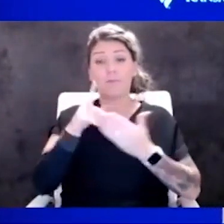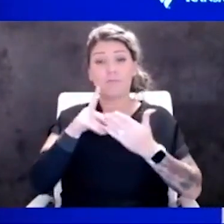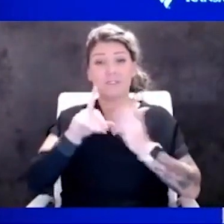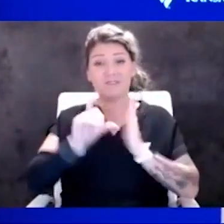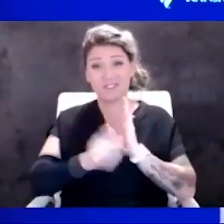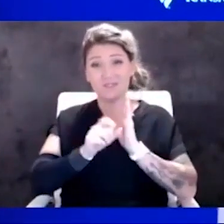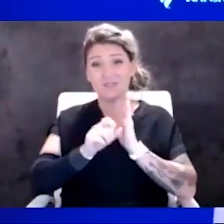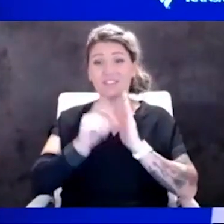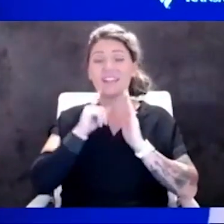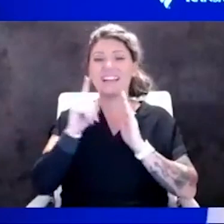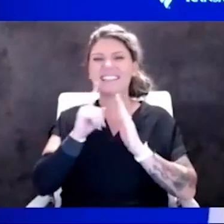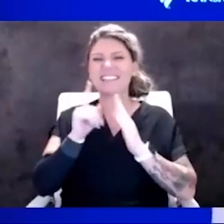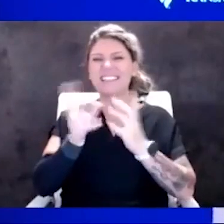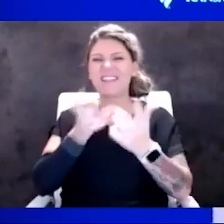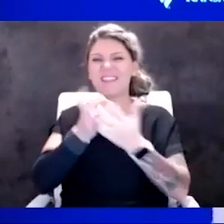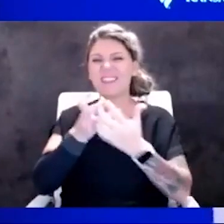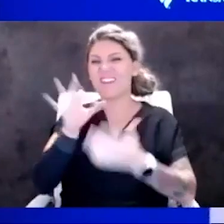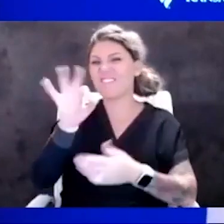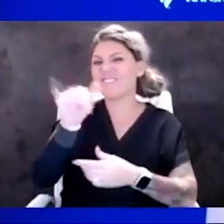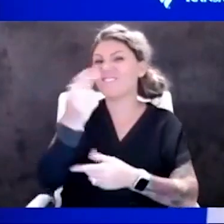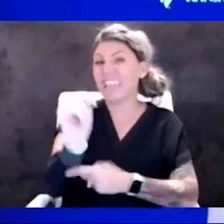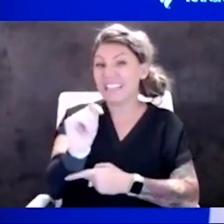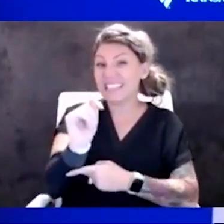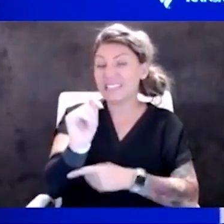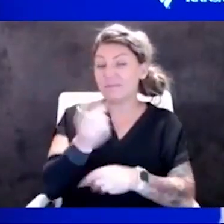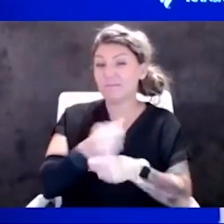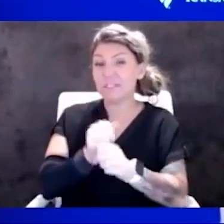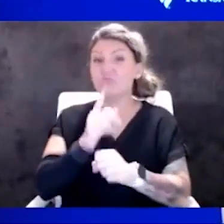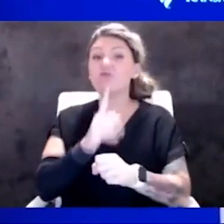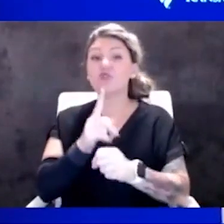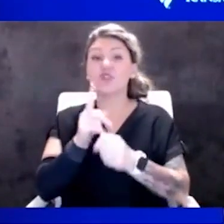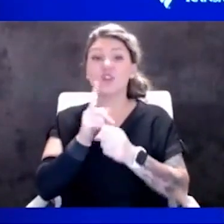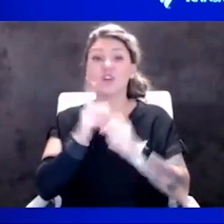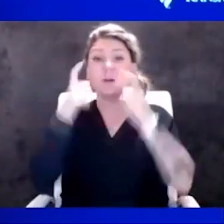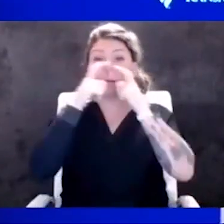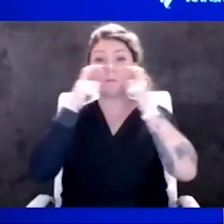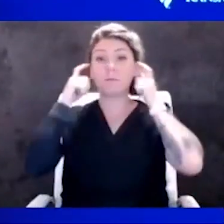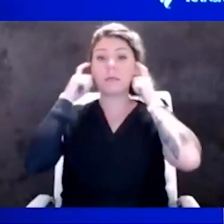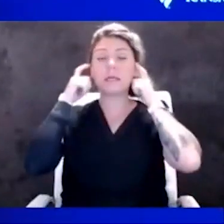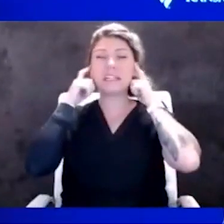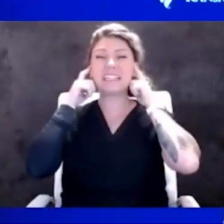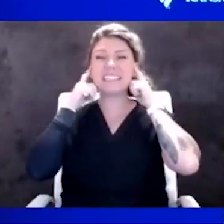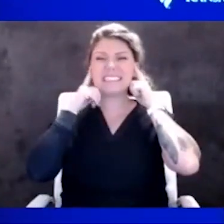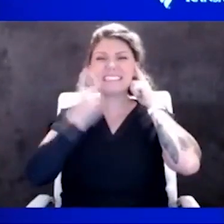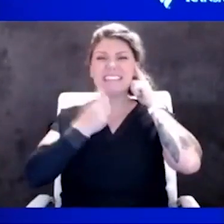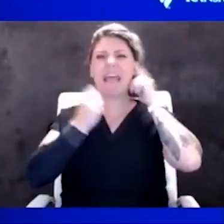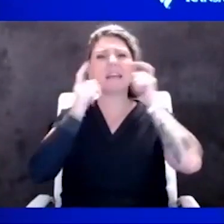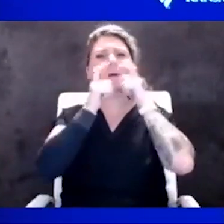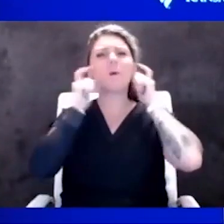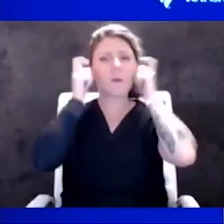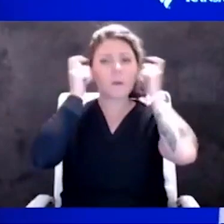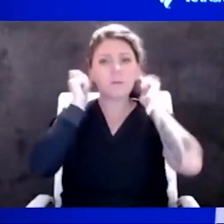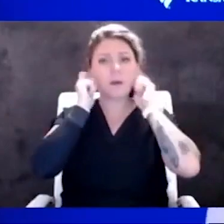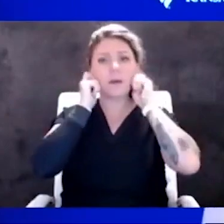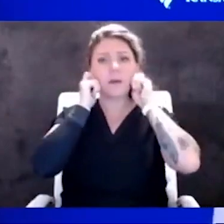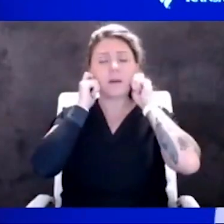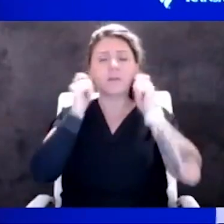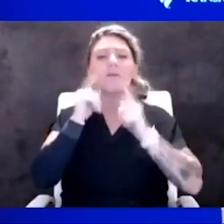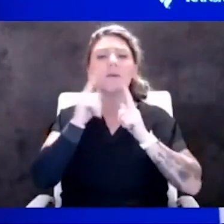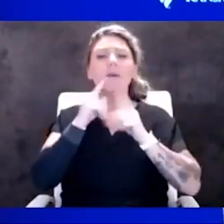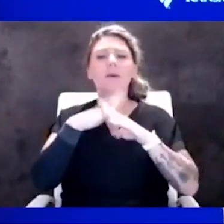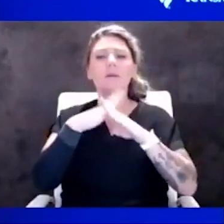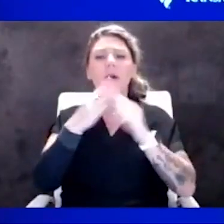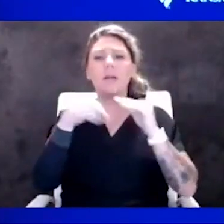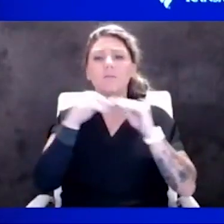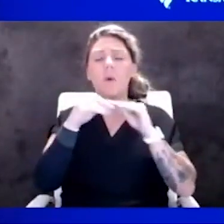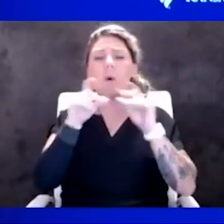of those masks. And so if you can get the fit as tight around your face as possible, that is going to block more of those droplets from getting out